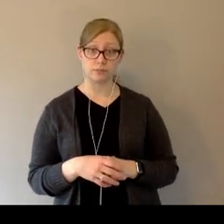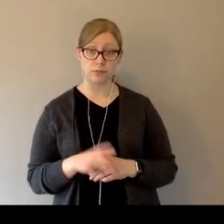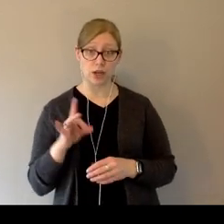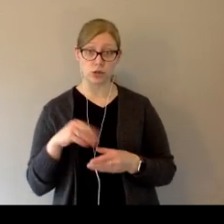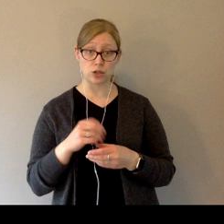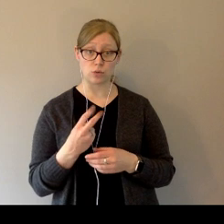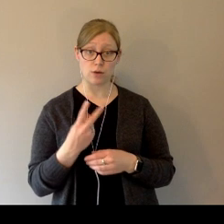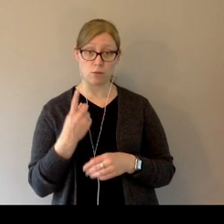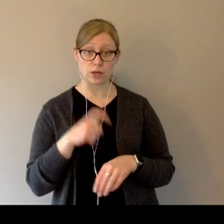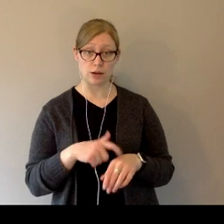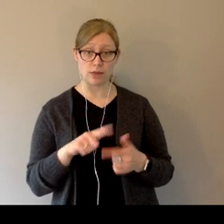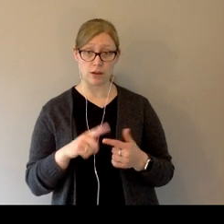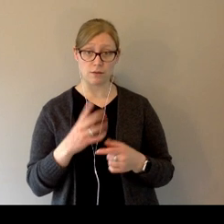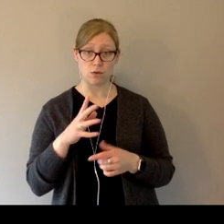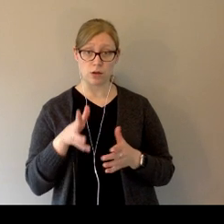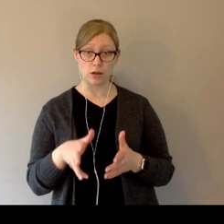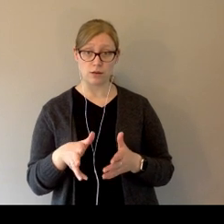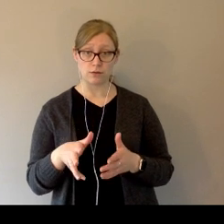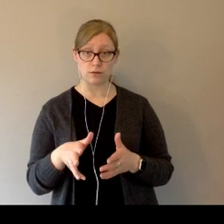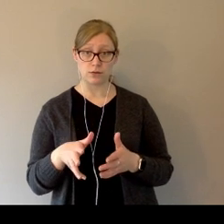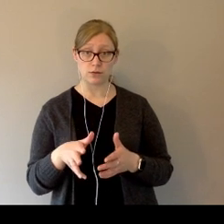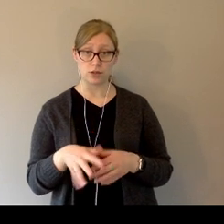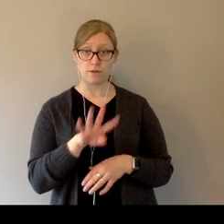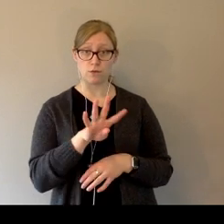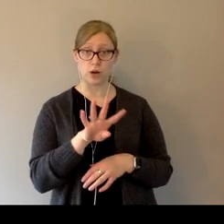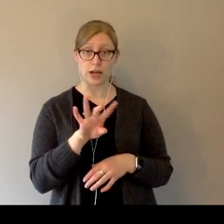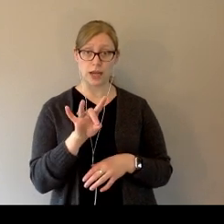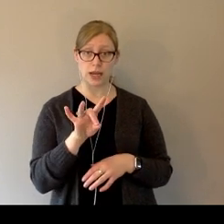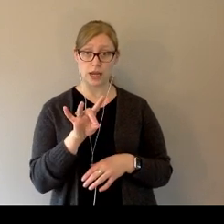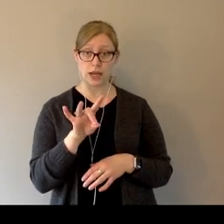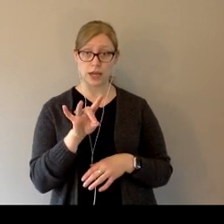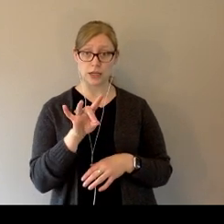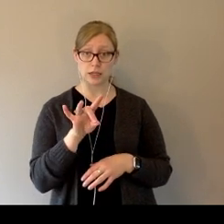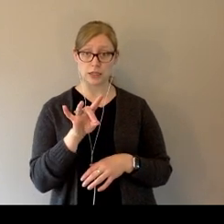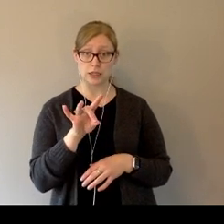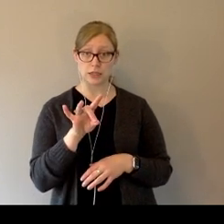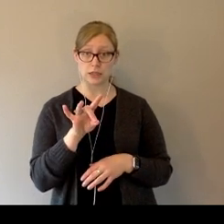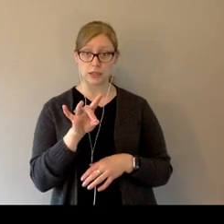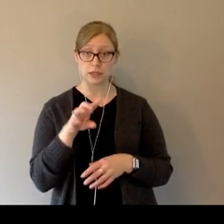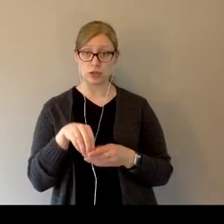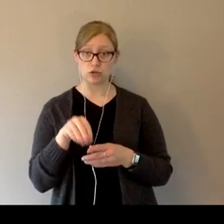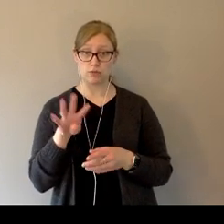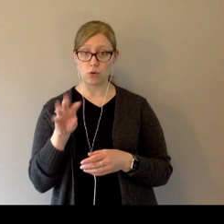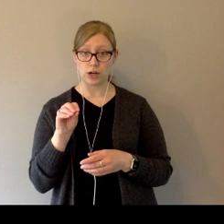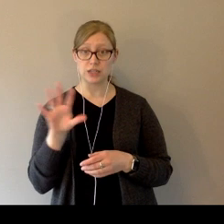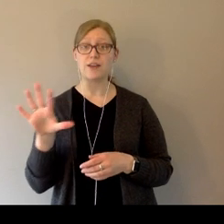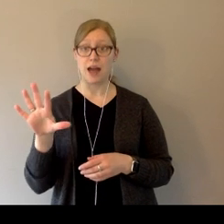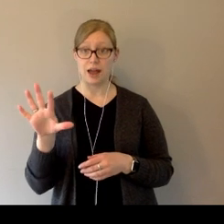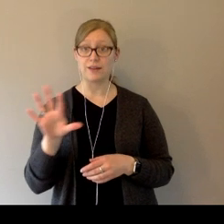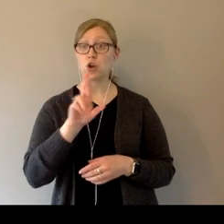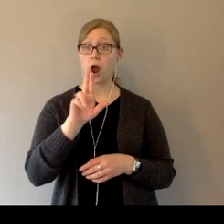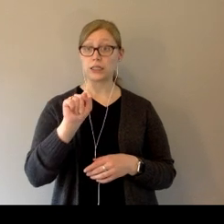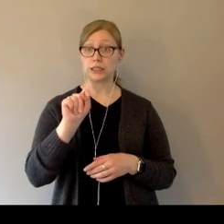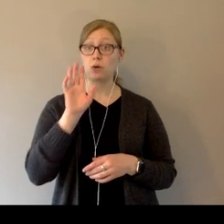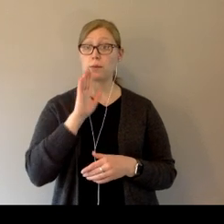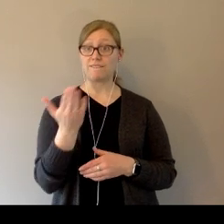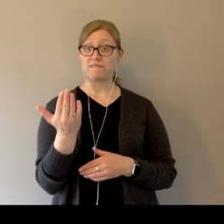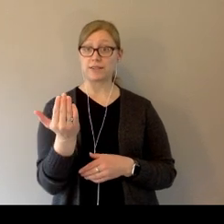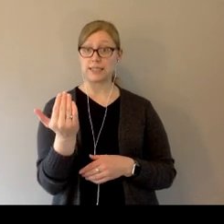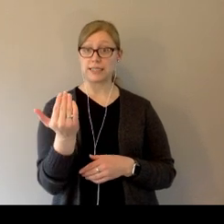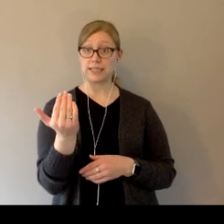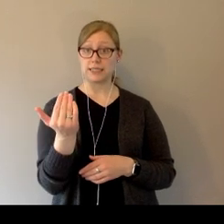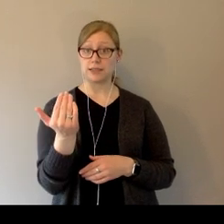so 4 zeros, 48 into 40 is 5. So RT is going to be 15. And so that's our